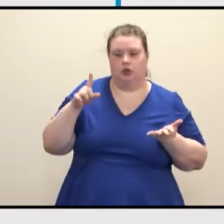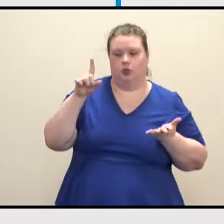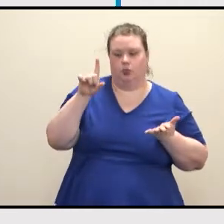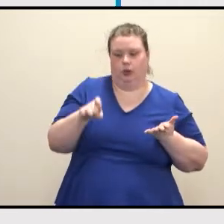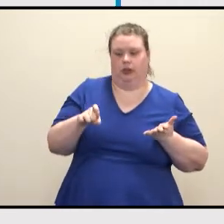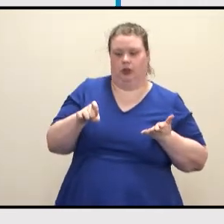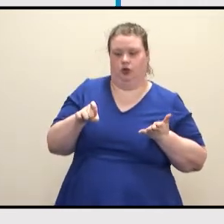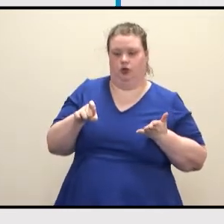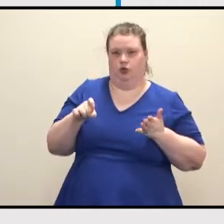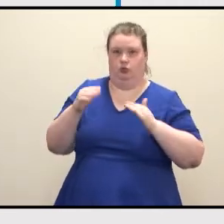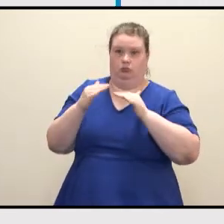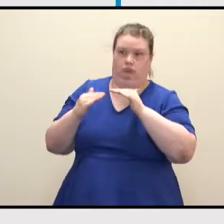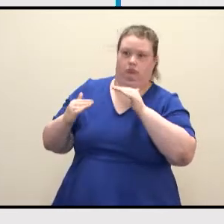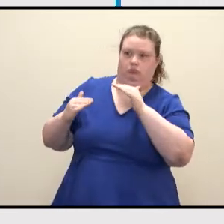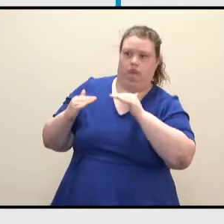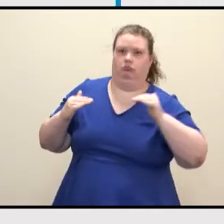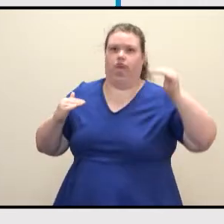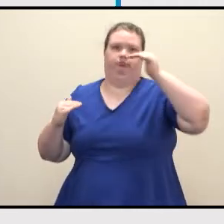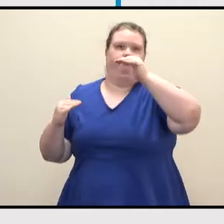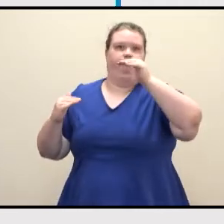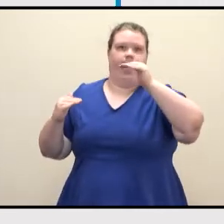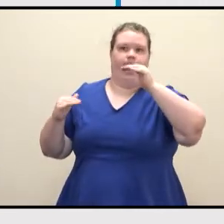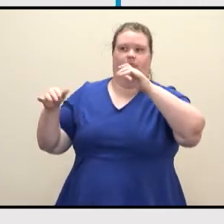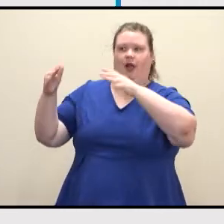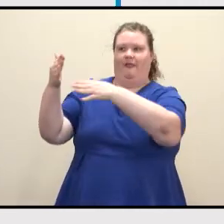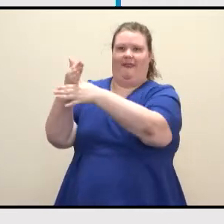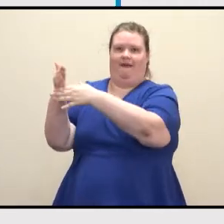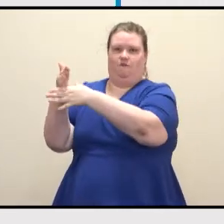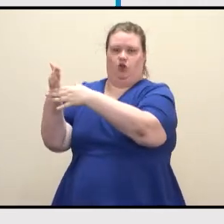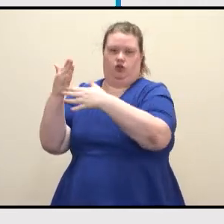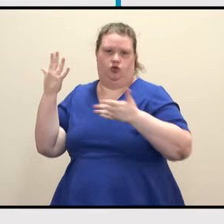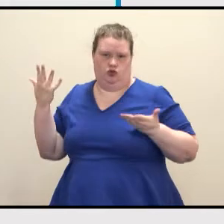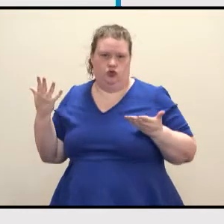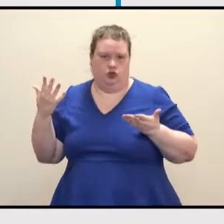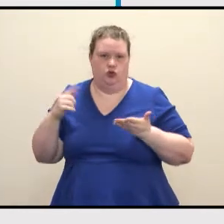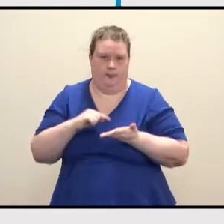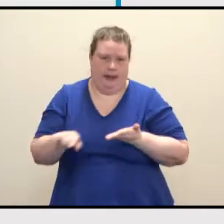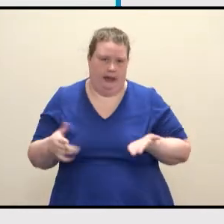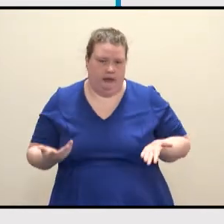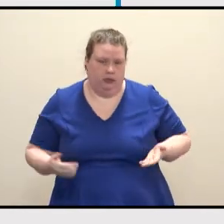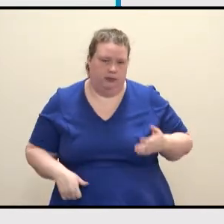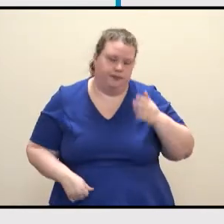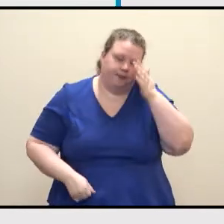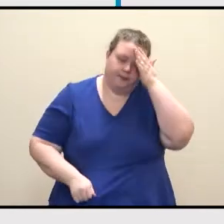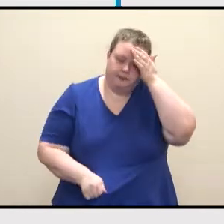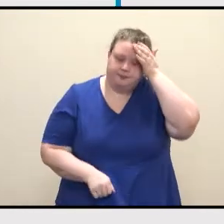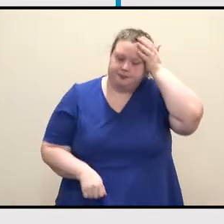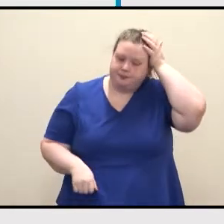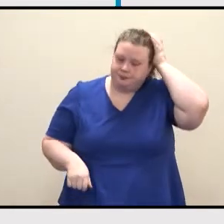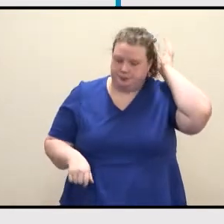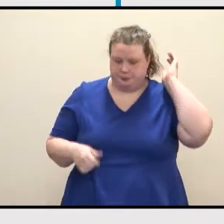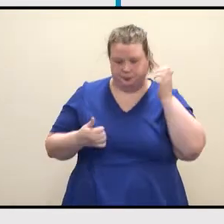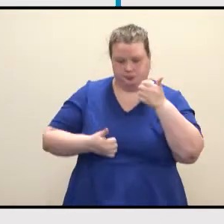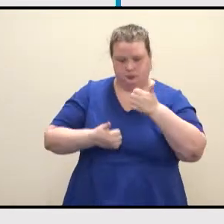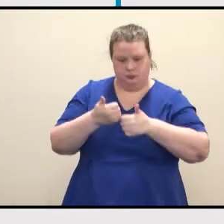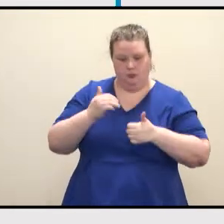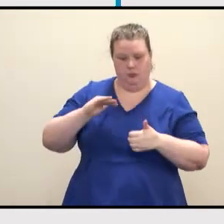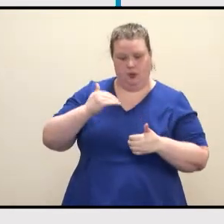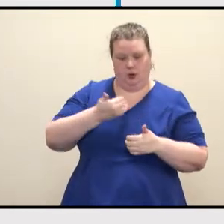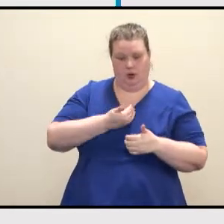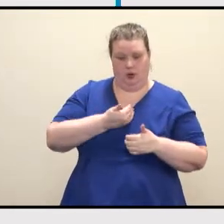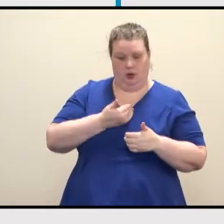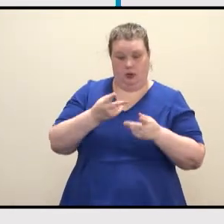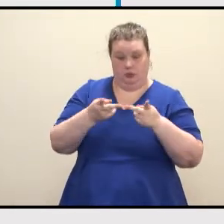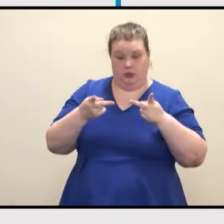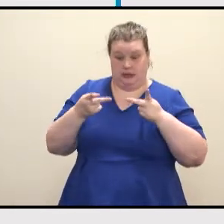market greatly in order to bring that talent to the district. We want to make sure that the majority of our positions are aligned around